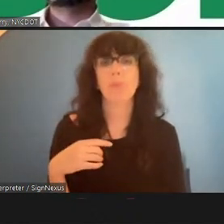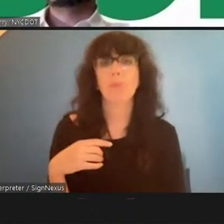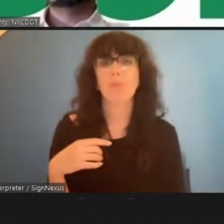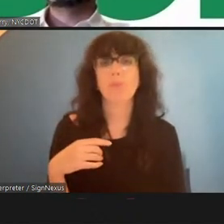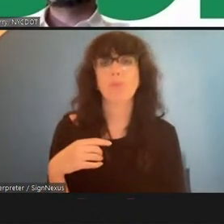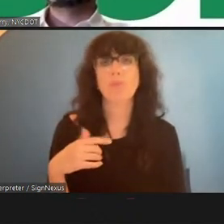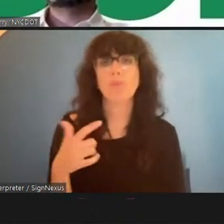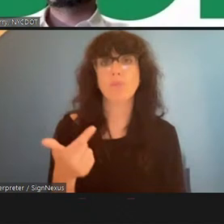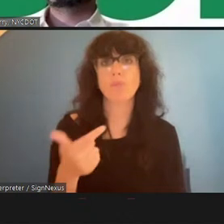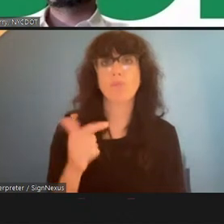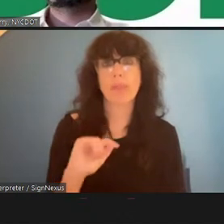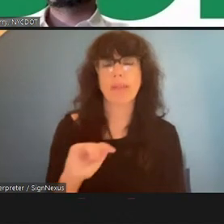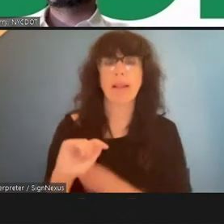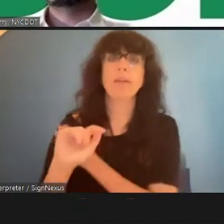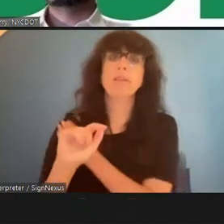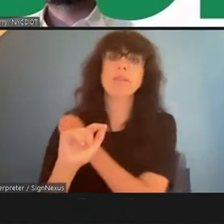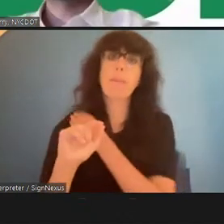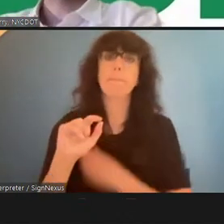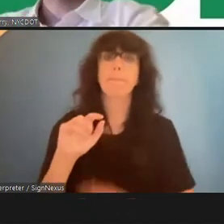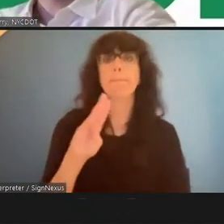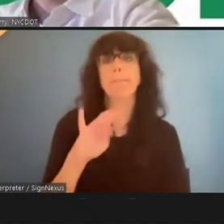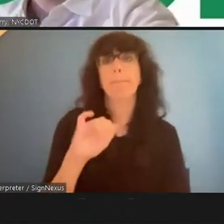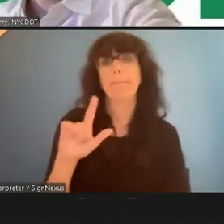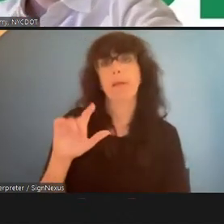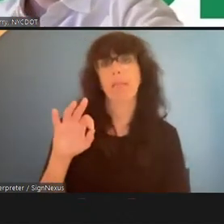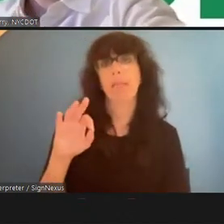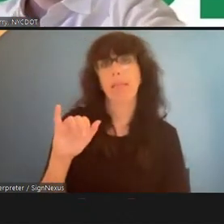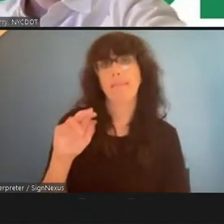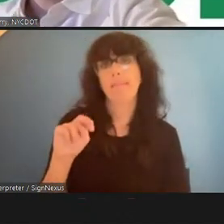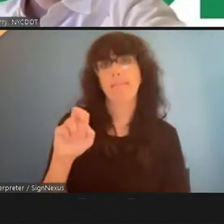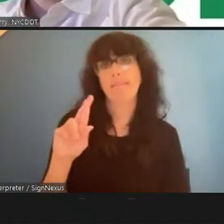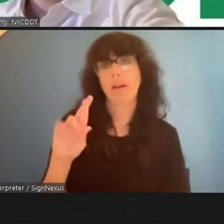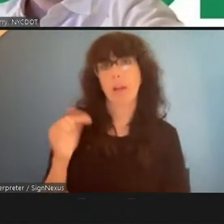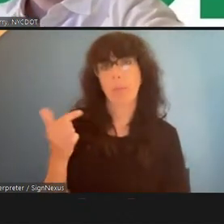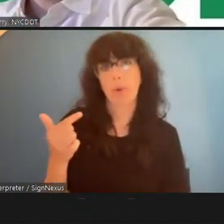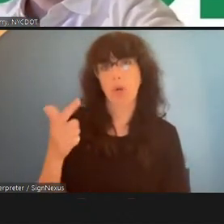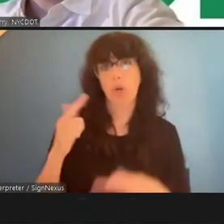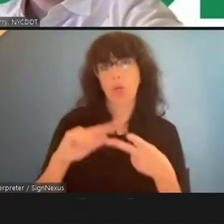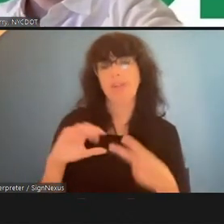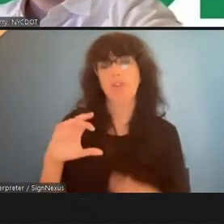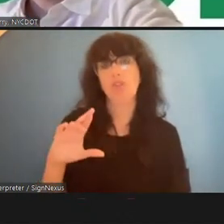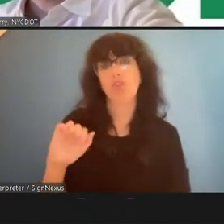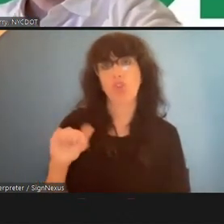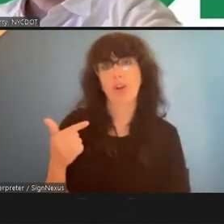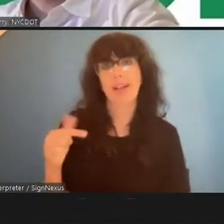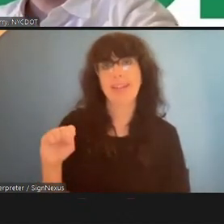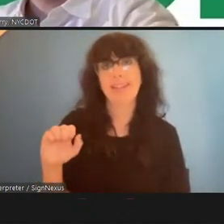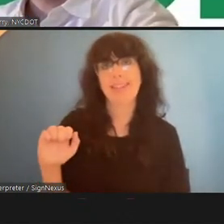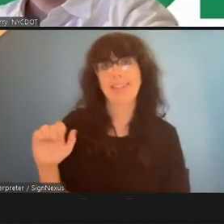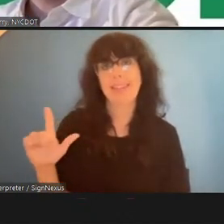our next speaker is bill feinberg followed by craig seal